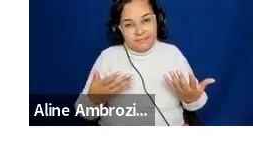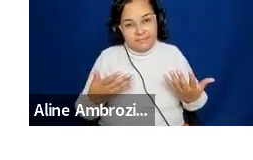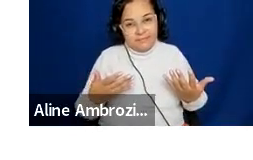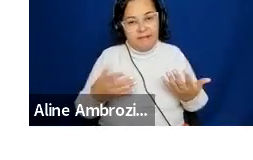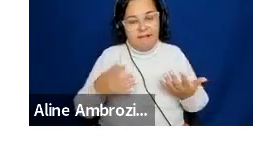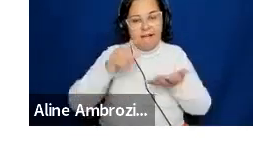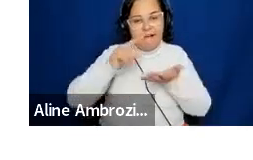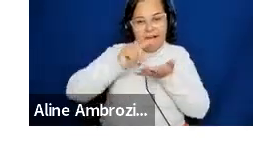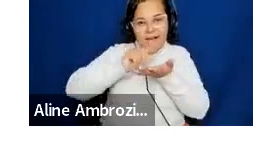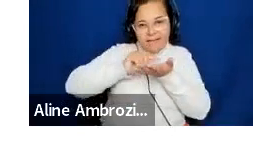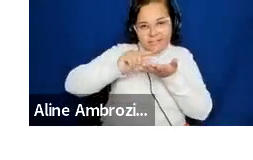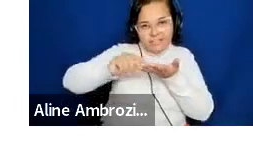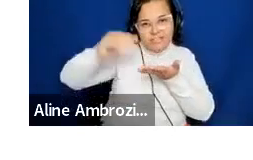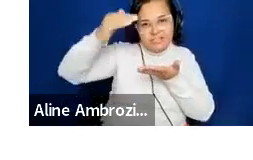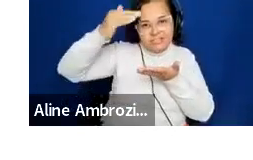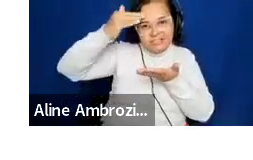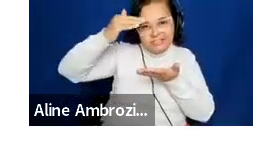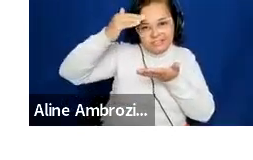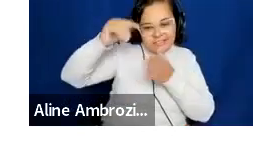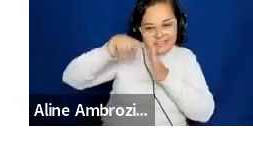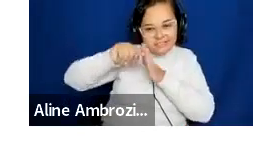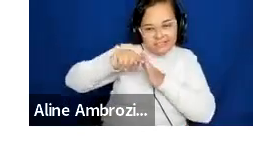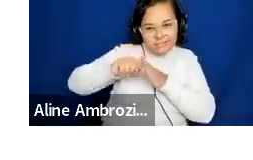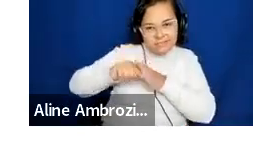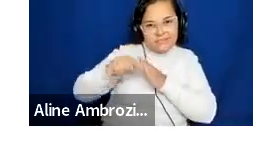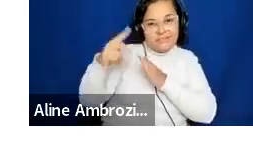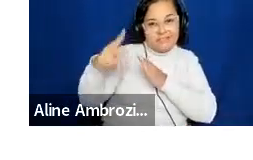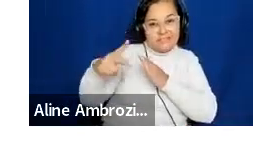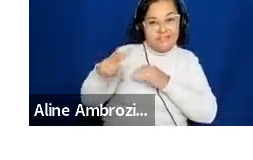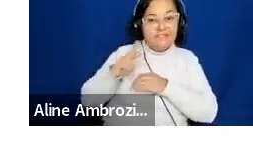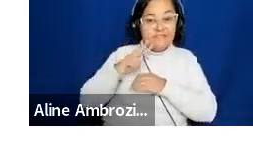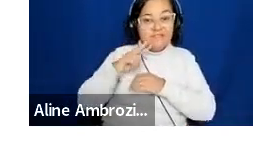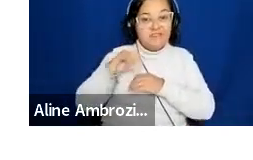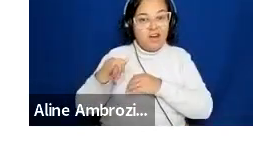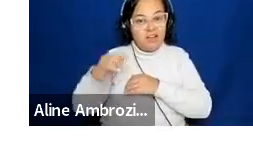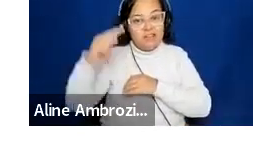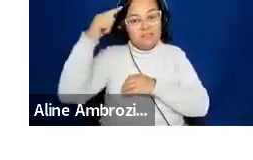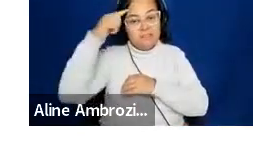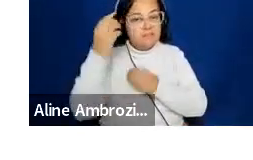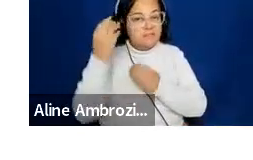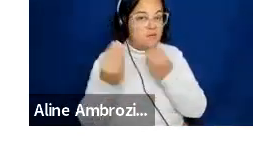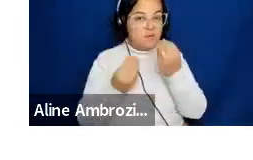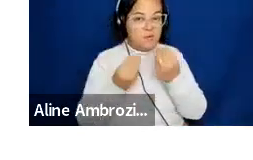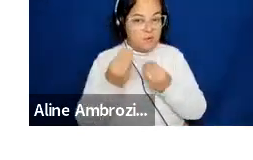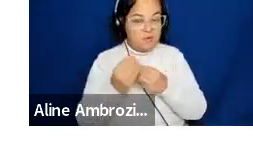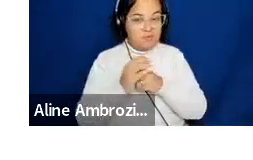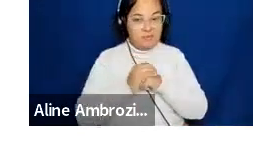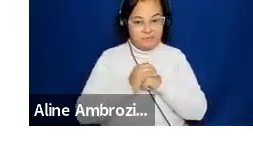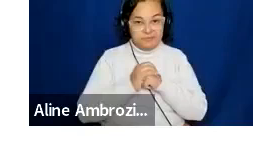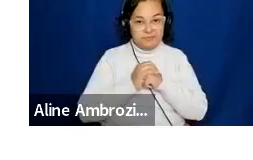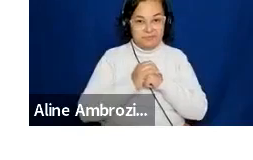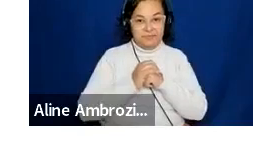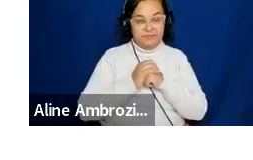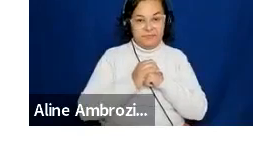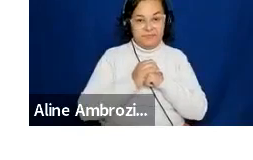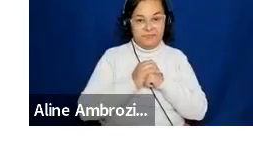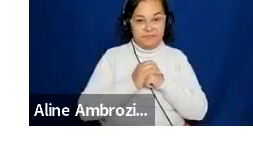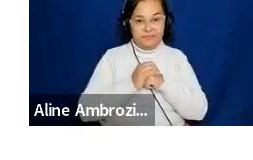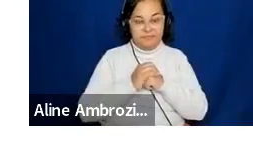at the time about consciousness and about research in reflexology to understand what he meant by